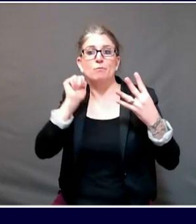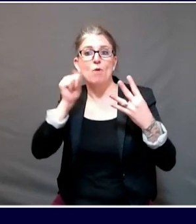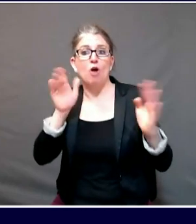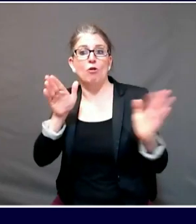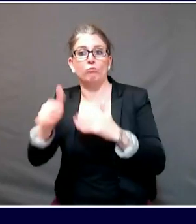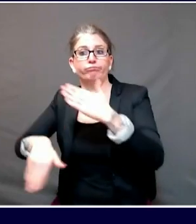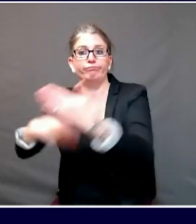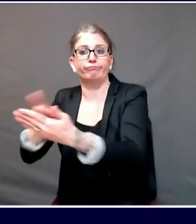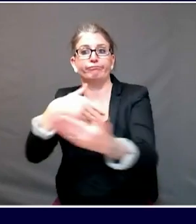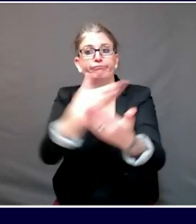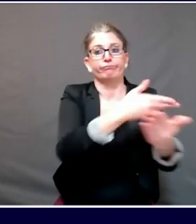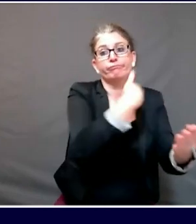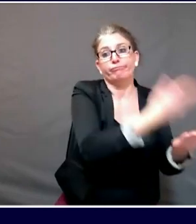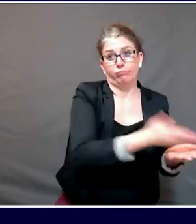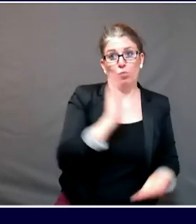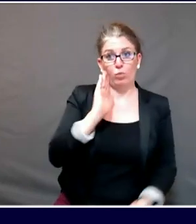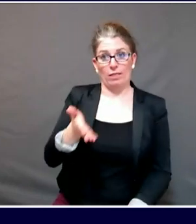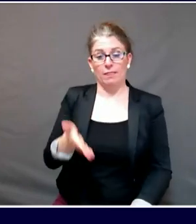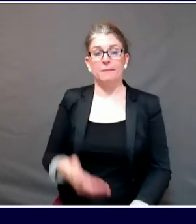skies remain a ways away.